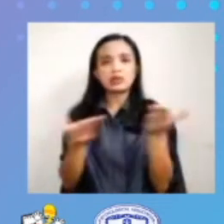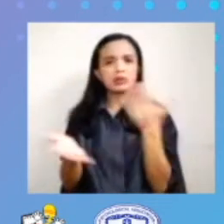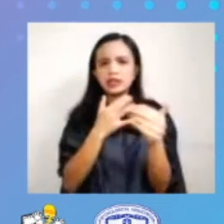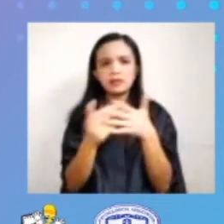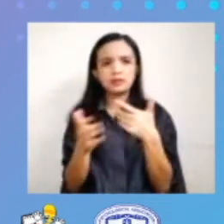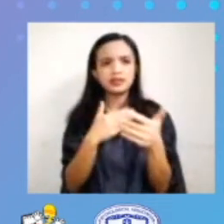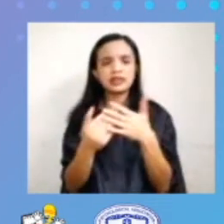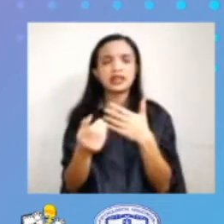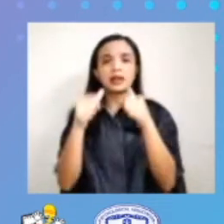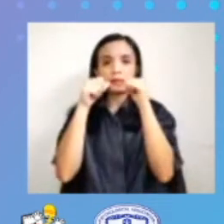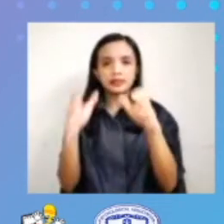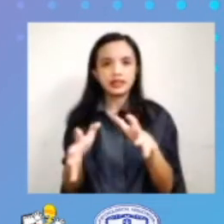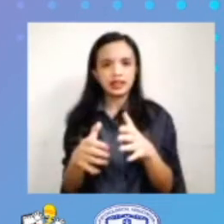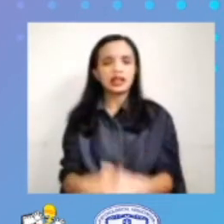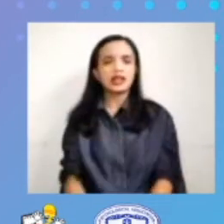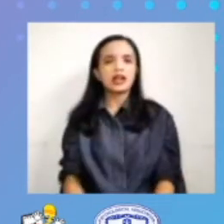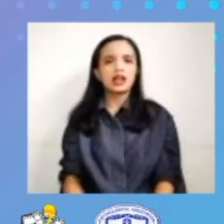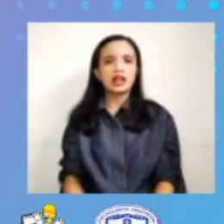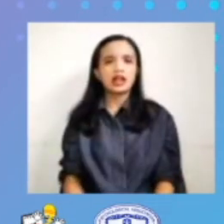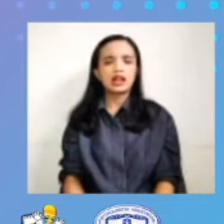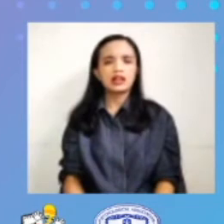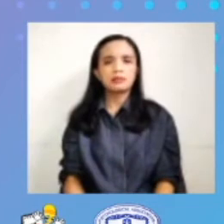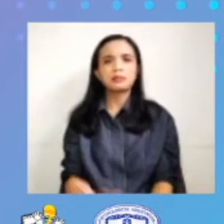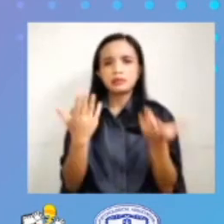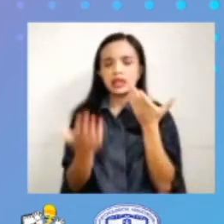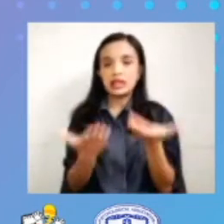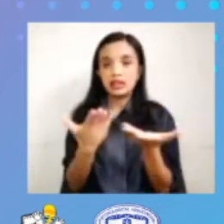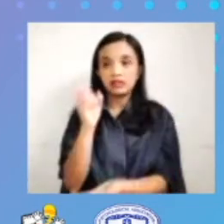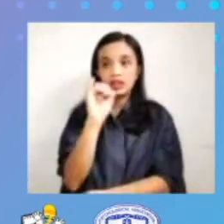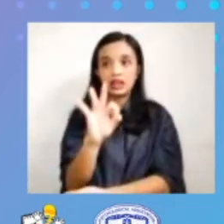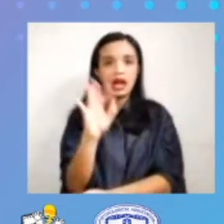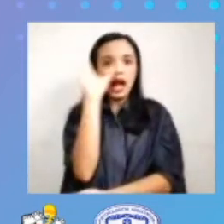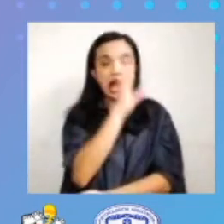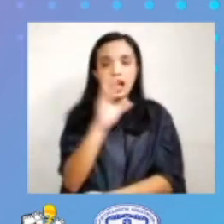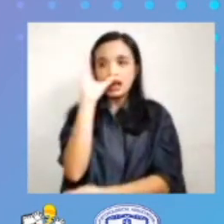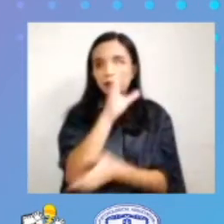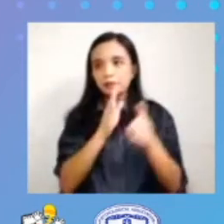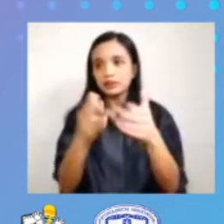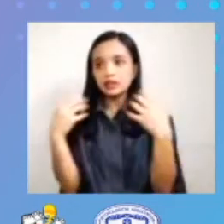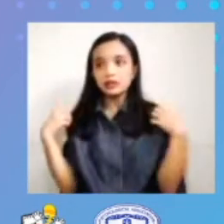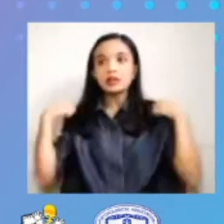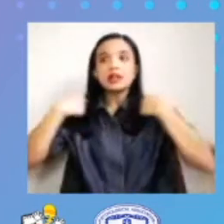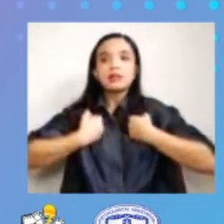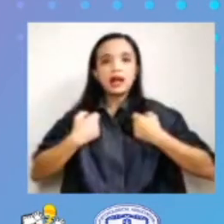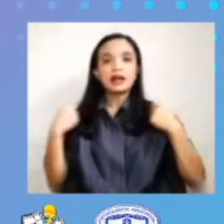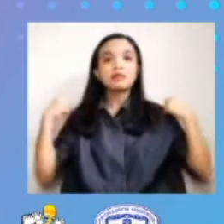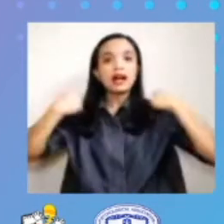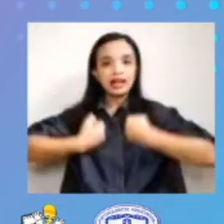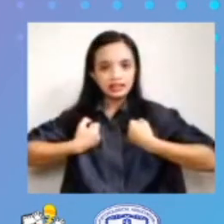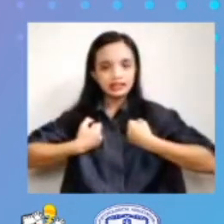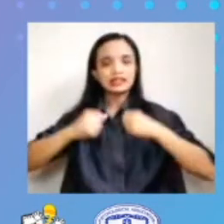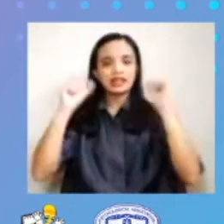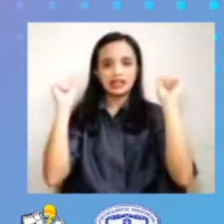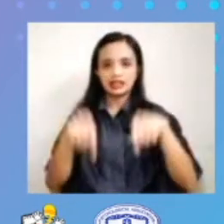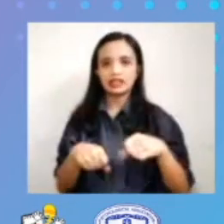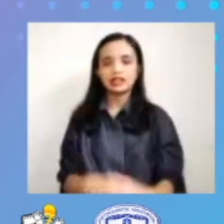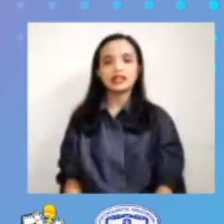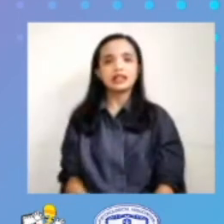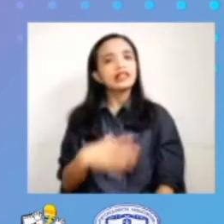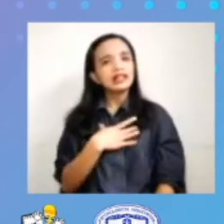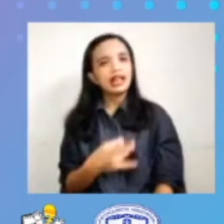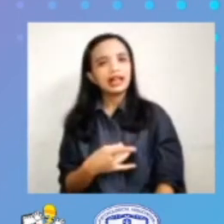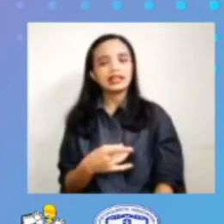home. I think we just have to not overwhelm ourselves with the thought na, okay, exercise, it has to be an hour, more than an hour,